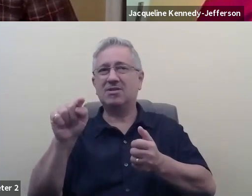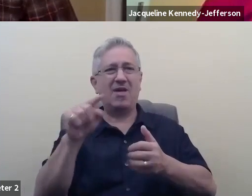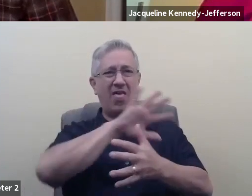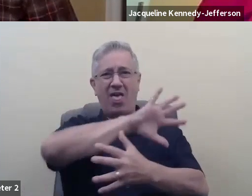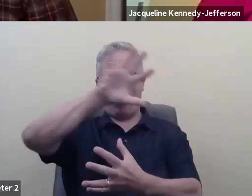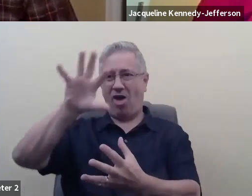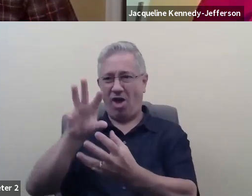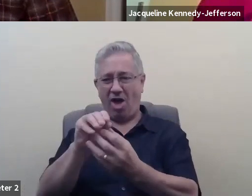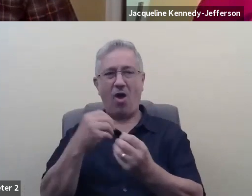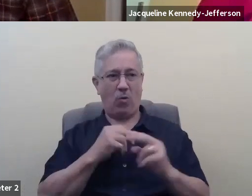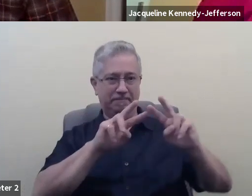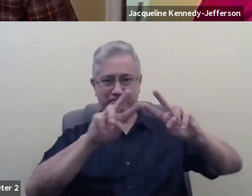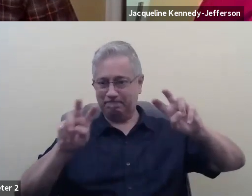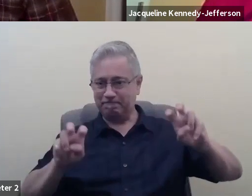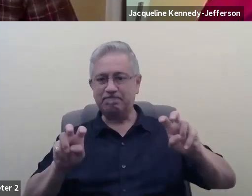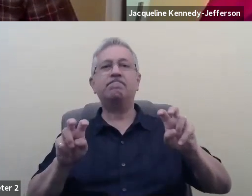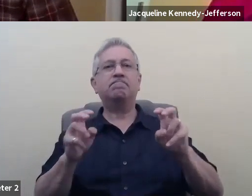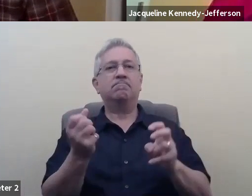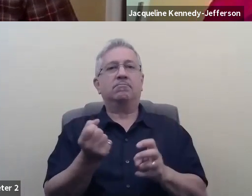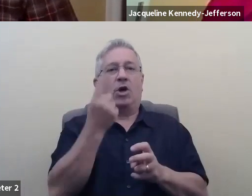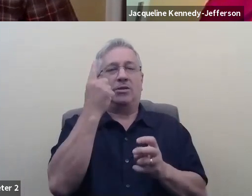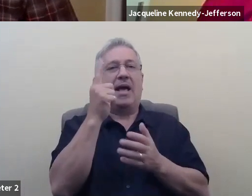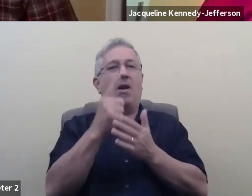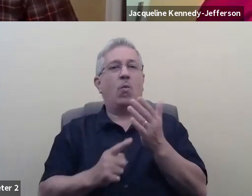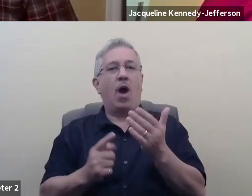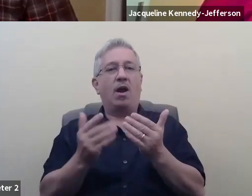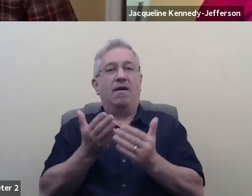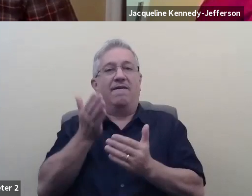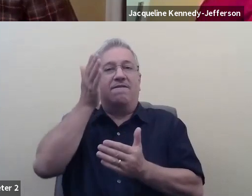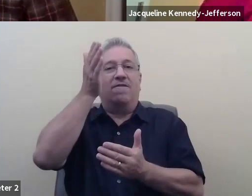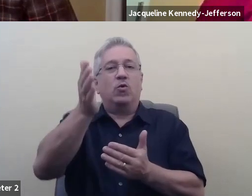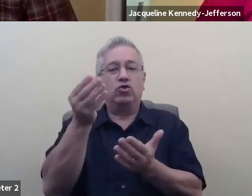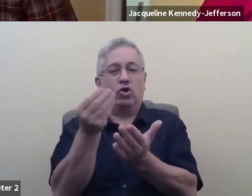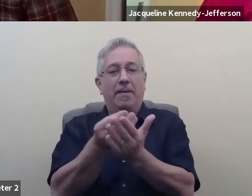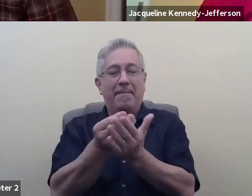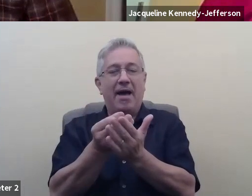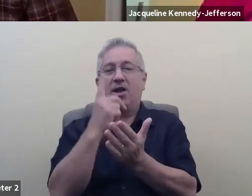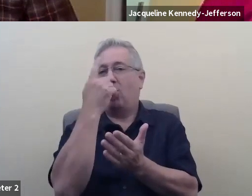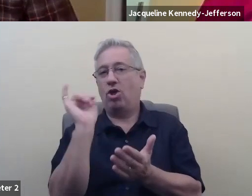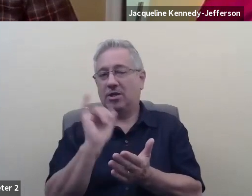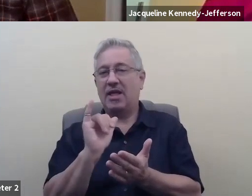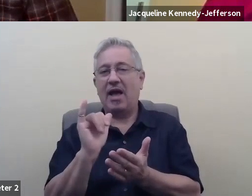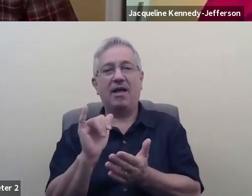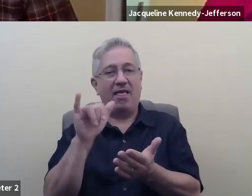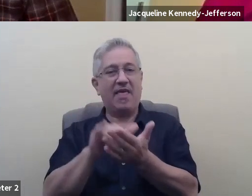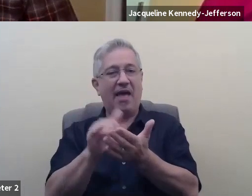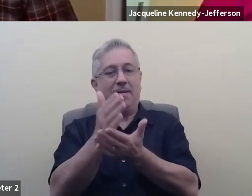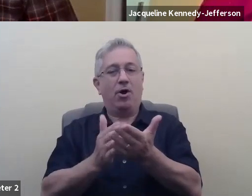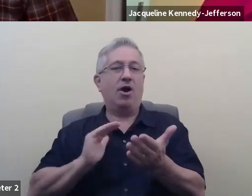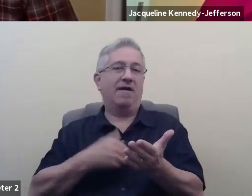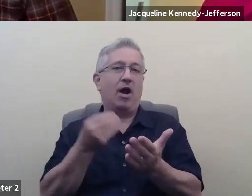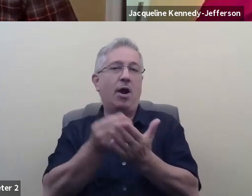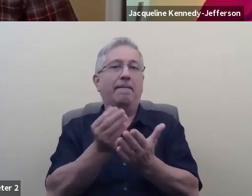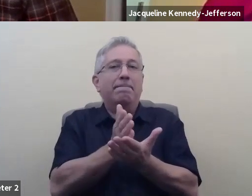we're taking. We're marching forward and putting forward the components of our budget that align with